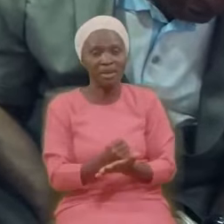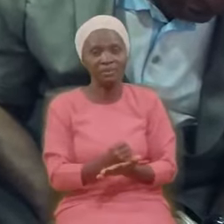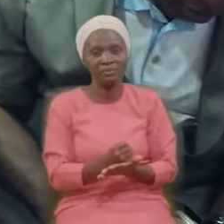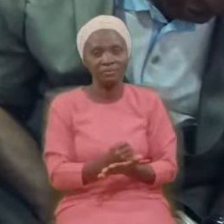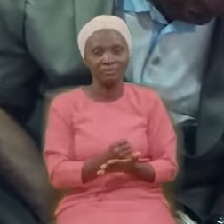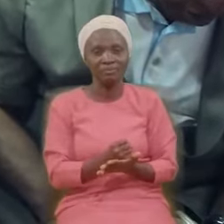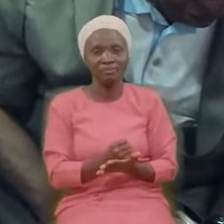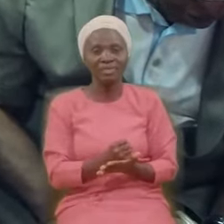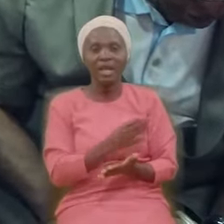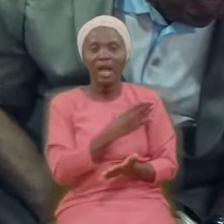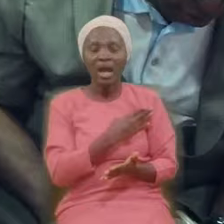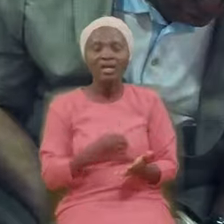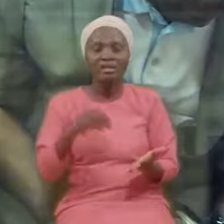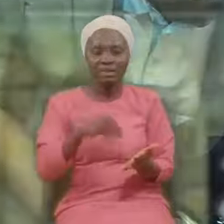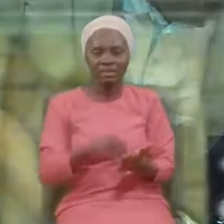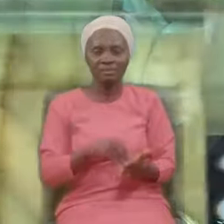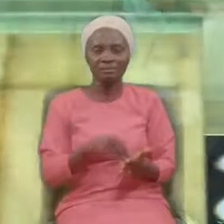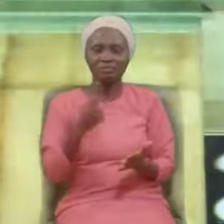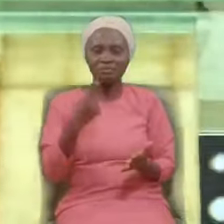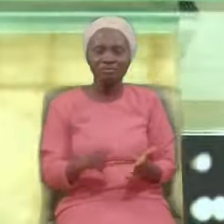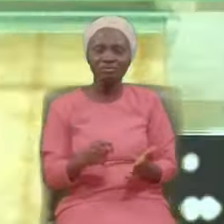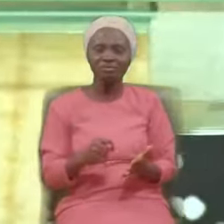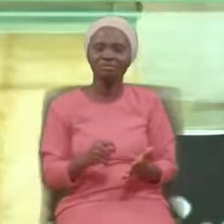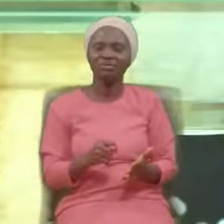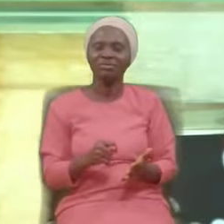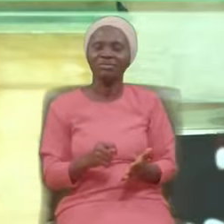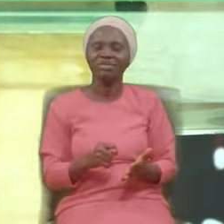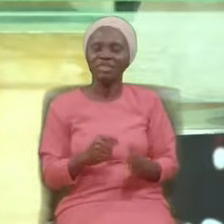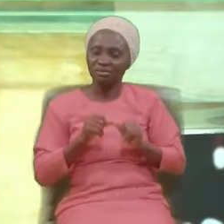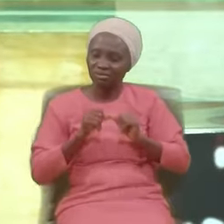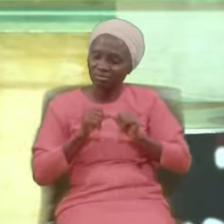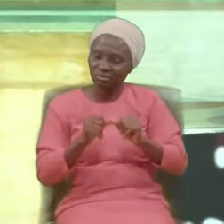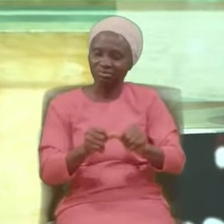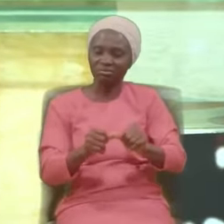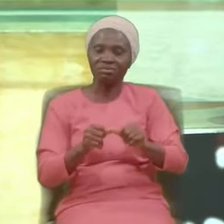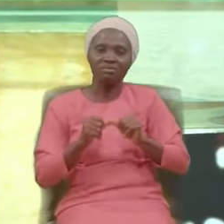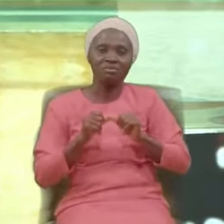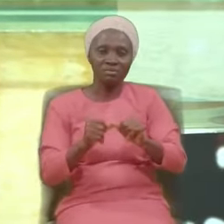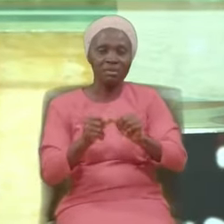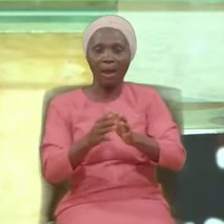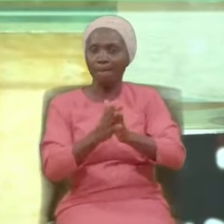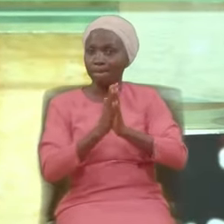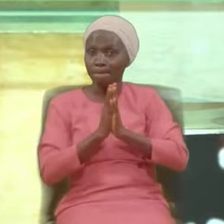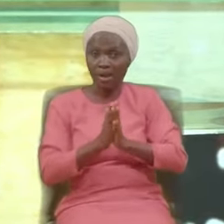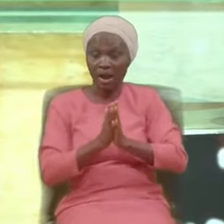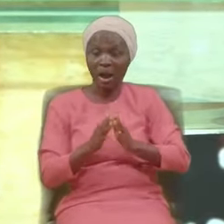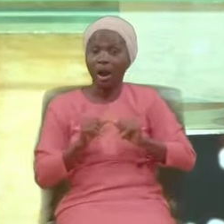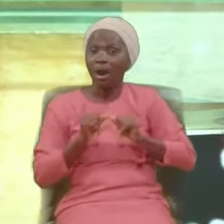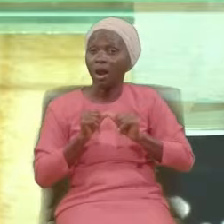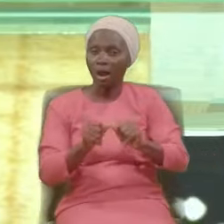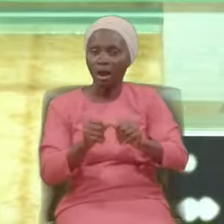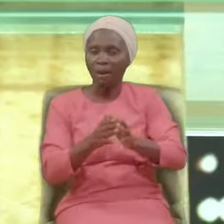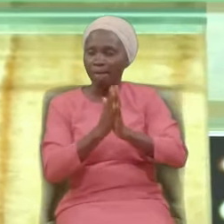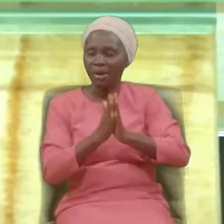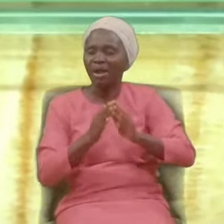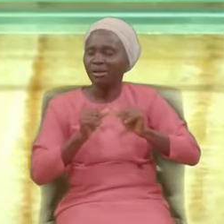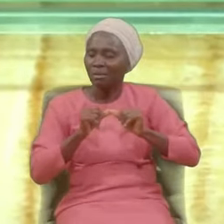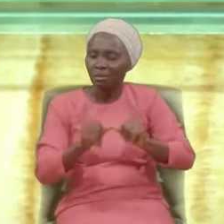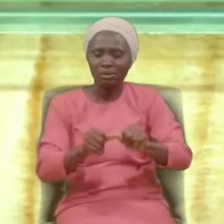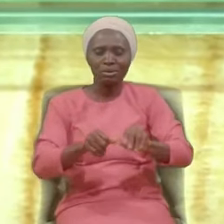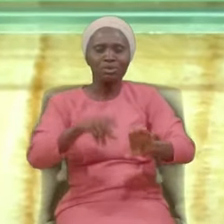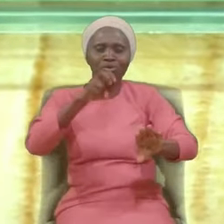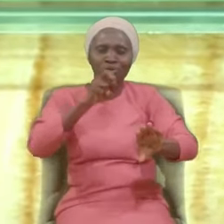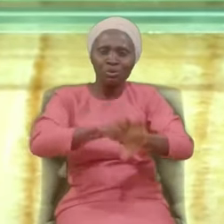Importunate prayer. The one that is knocking and keeps on knocking and keeps on knocking. And heaven says, who